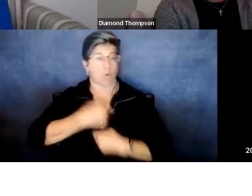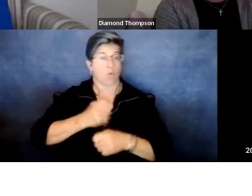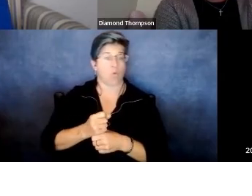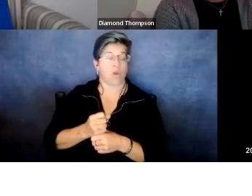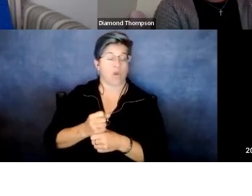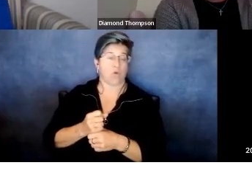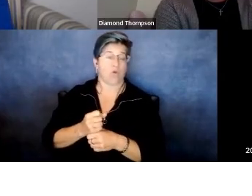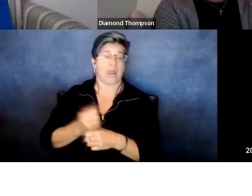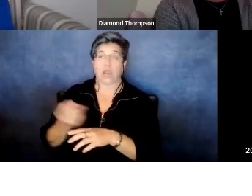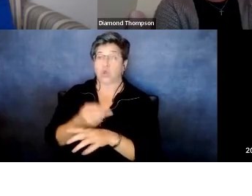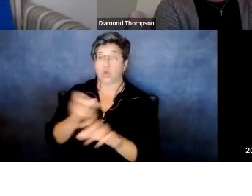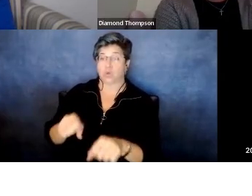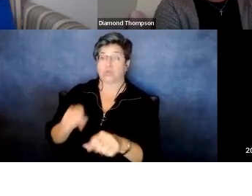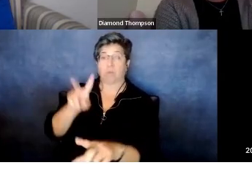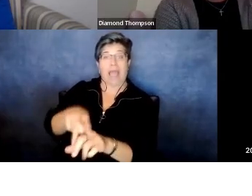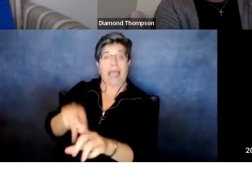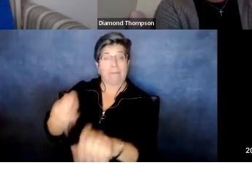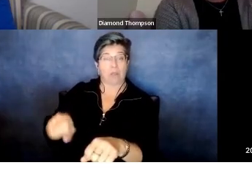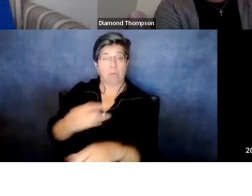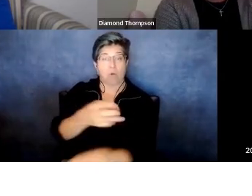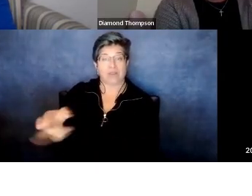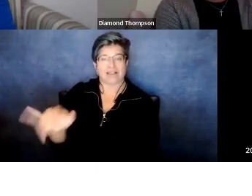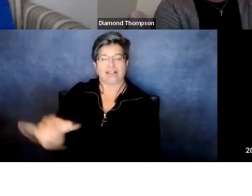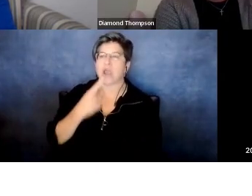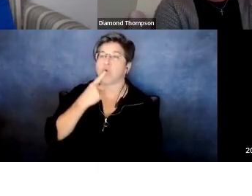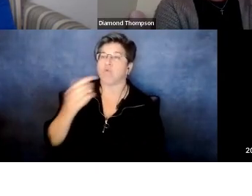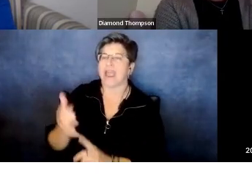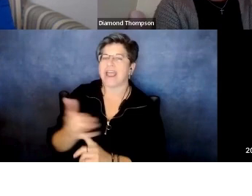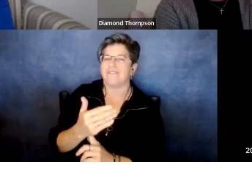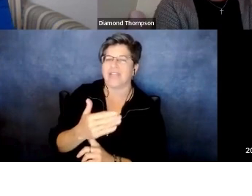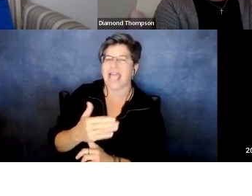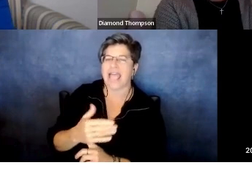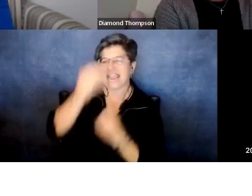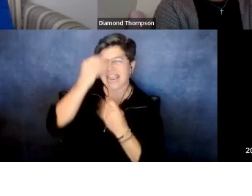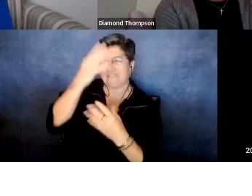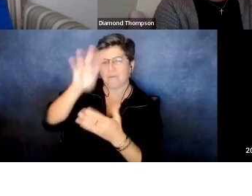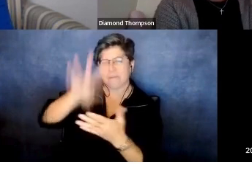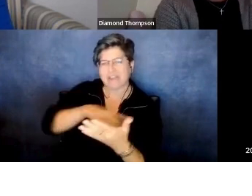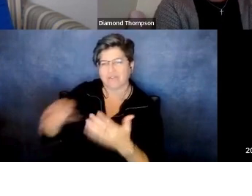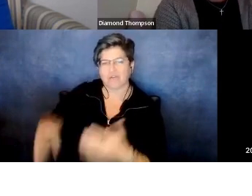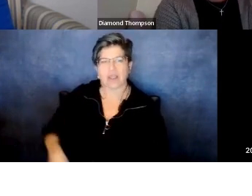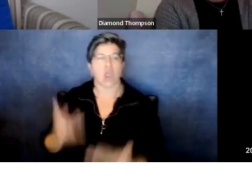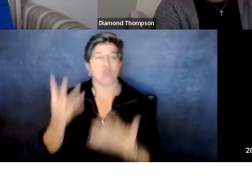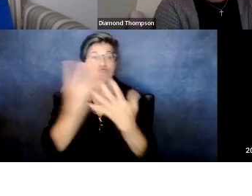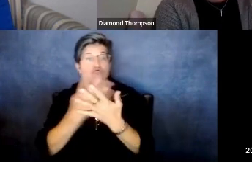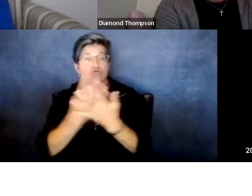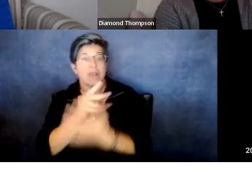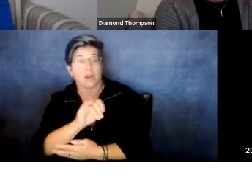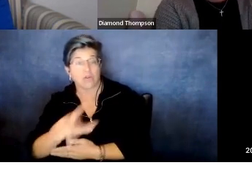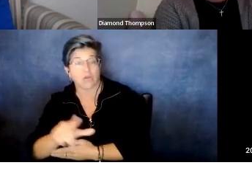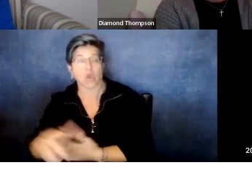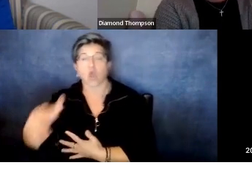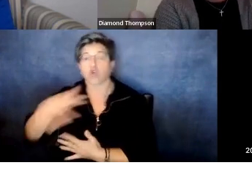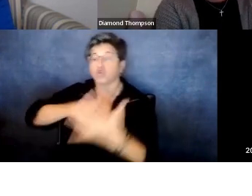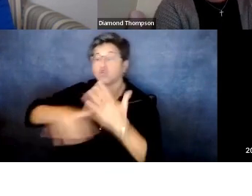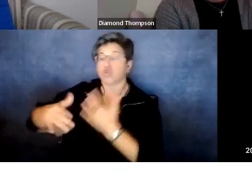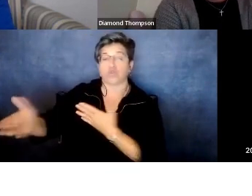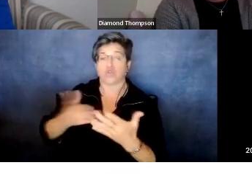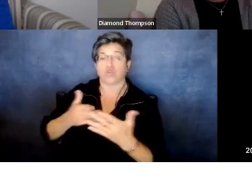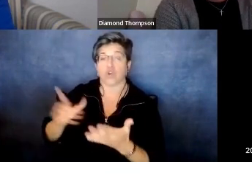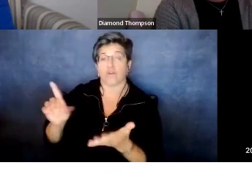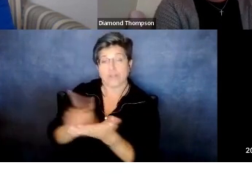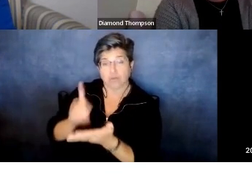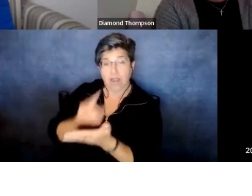and usable resources like a red flag infographic, a screening tool, a social services